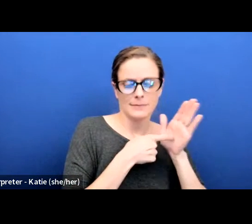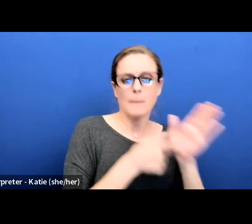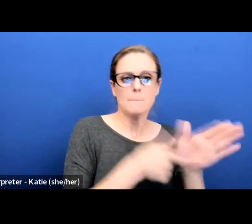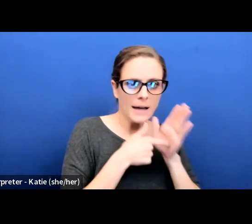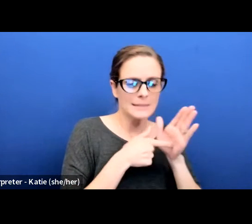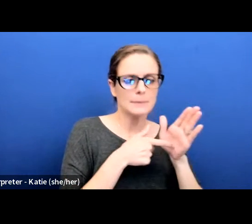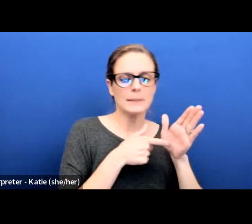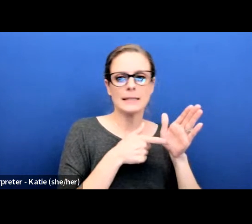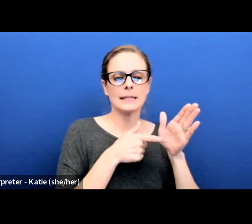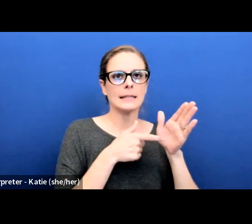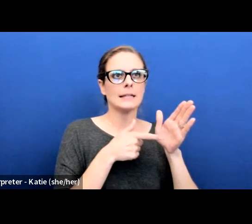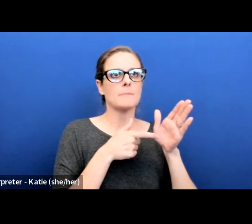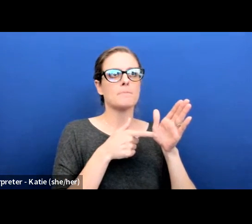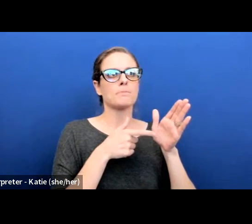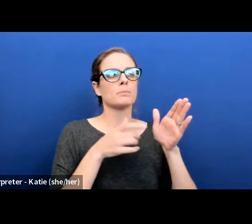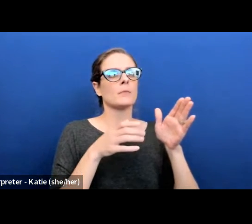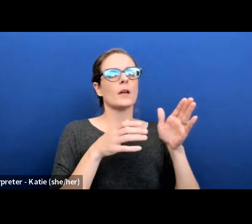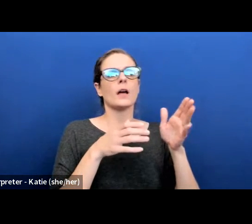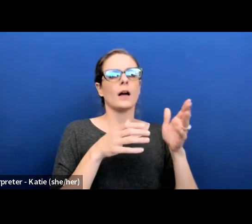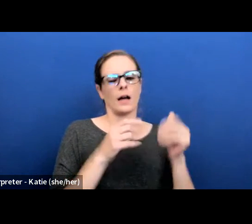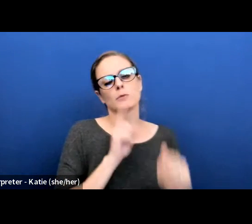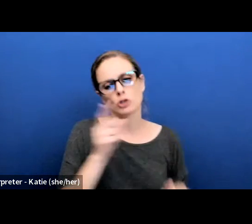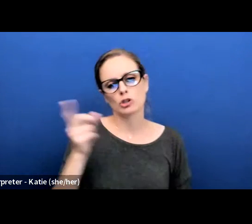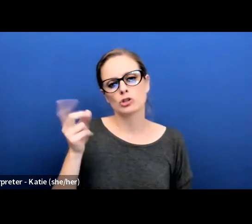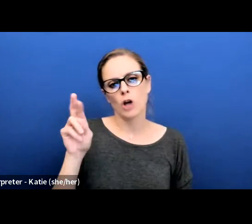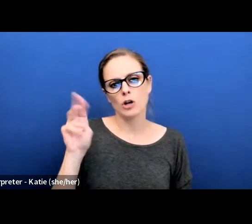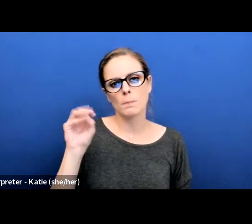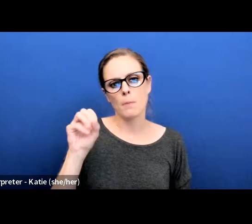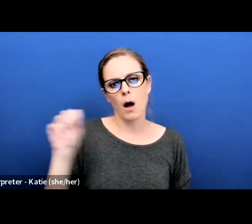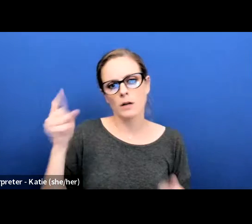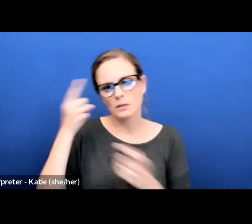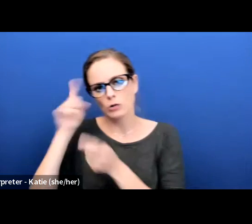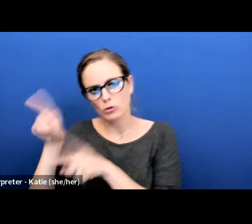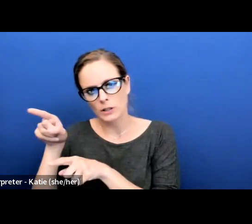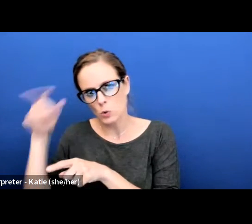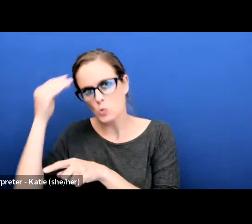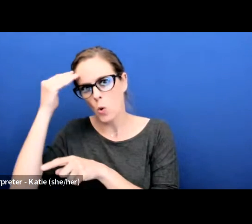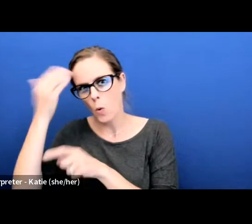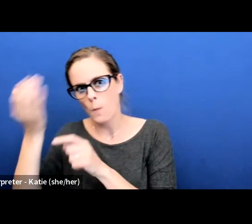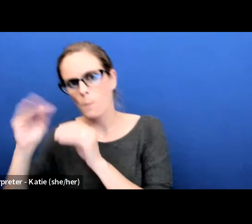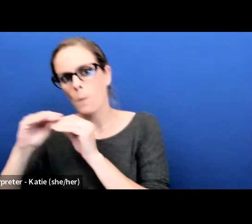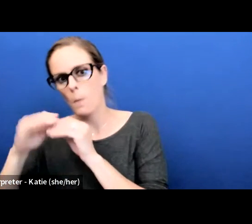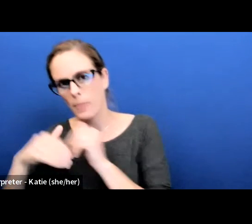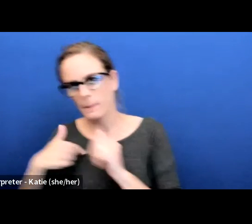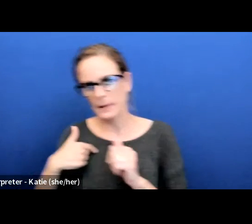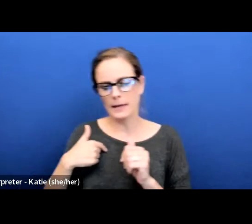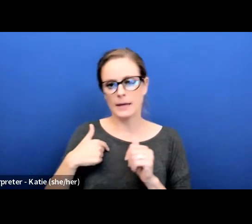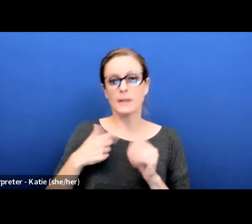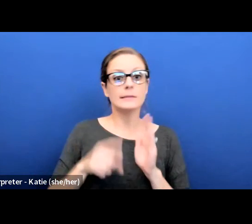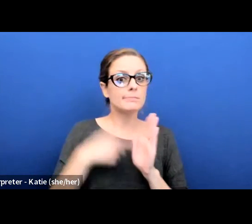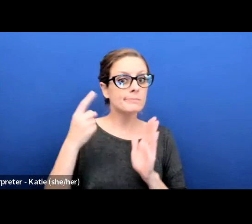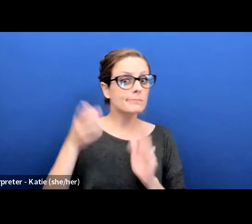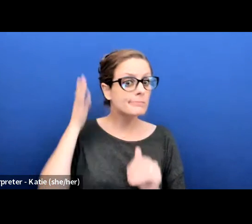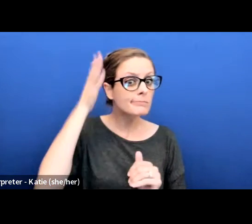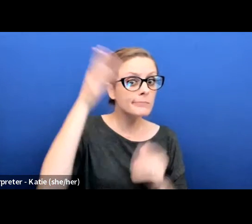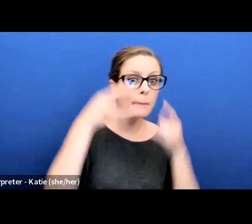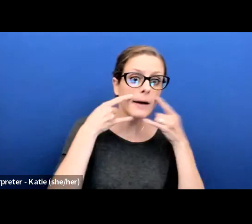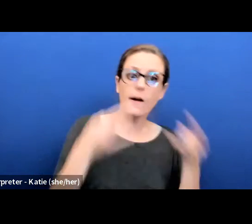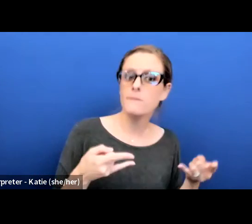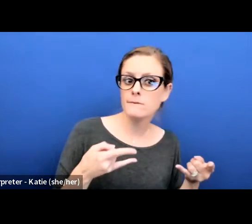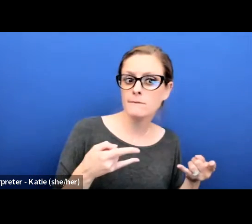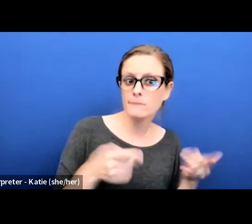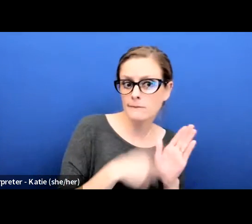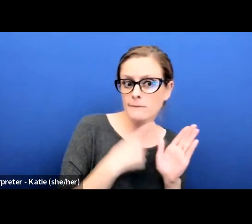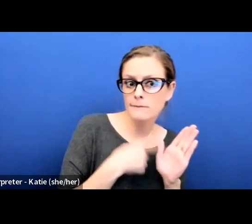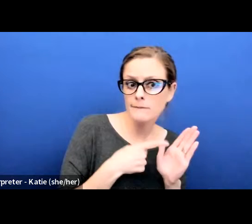be periods of time, I'm sure you'll agree, Dr. Moss, you know better than I do, that we will not have to wear a mask during some months.